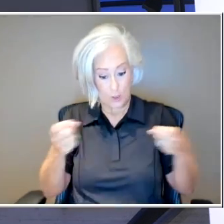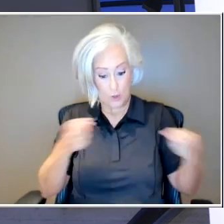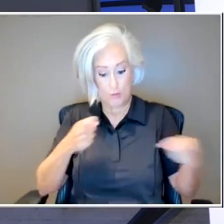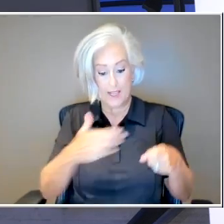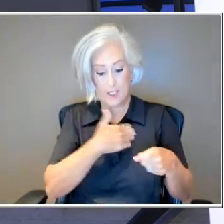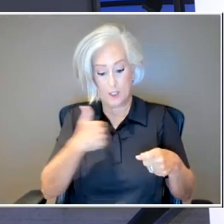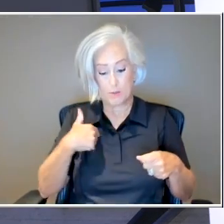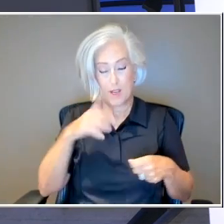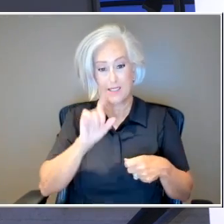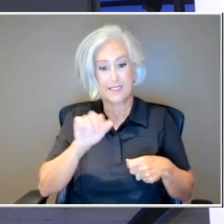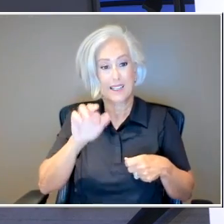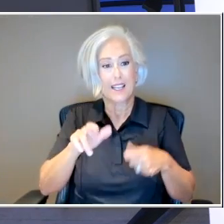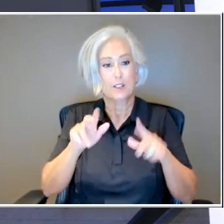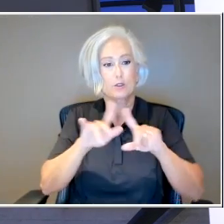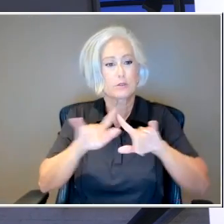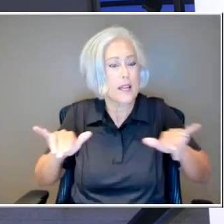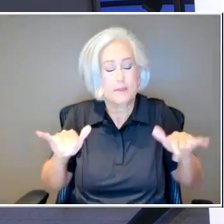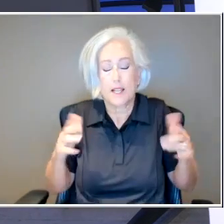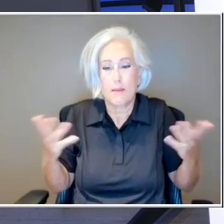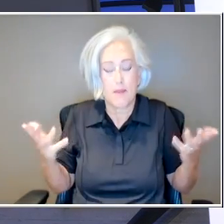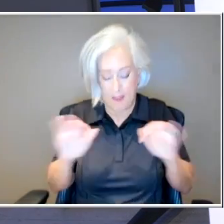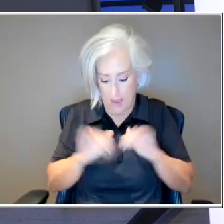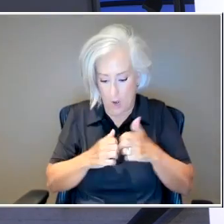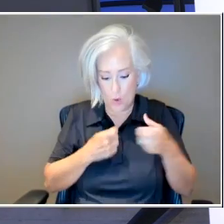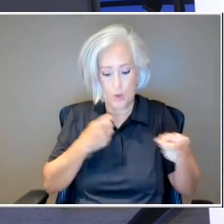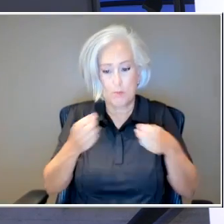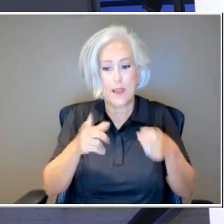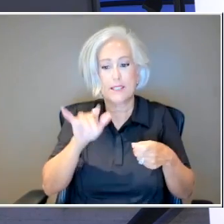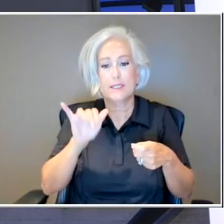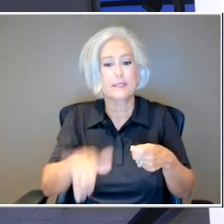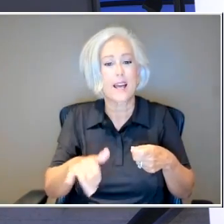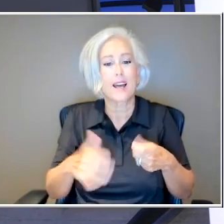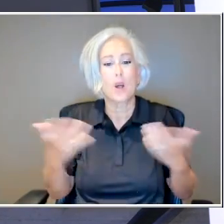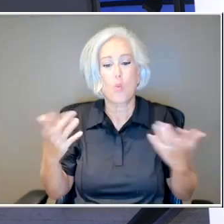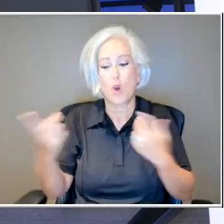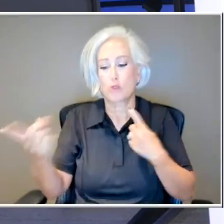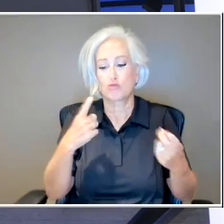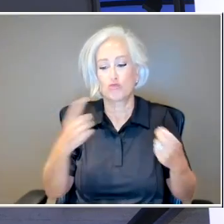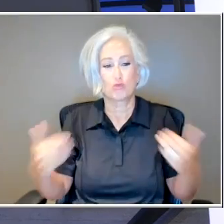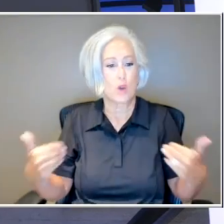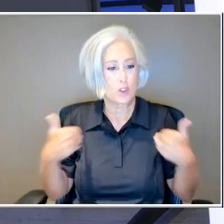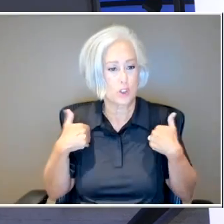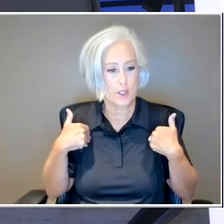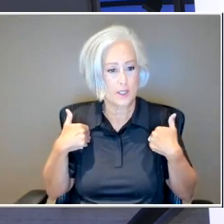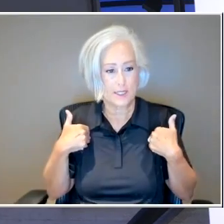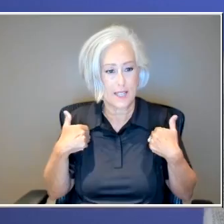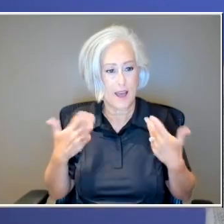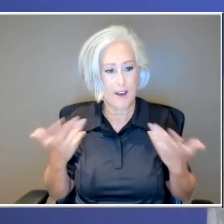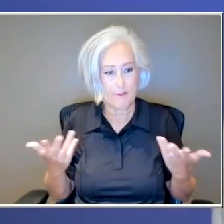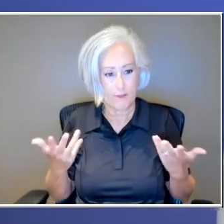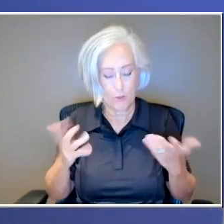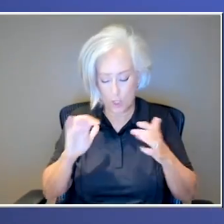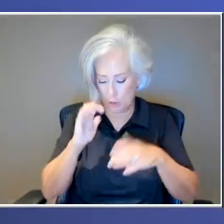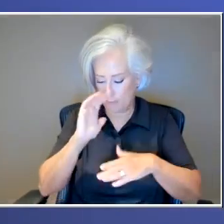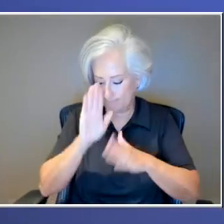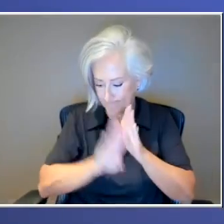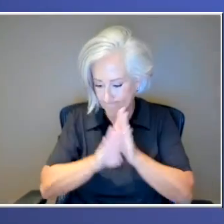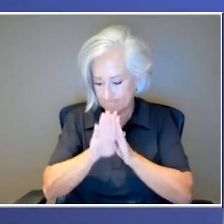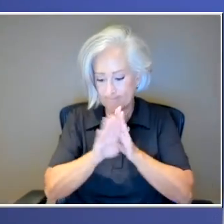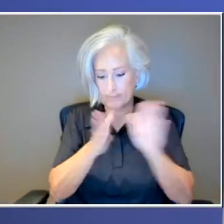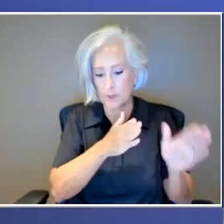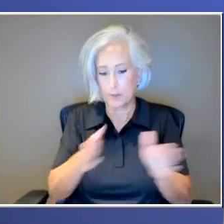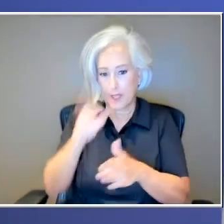were you handling all this? What questions were you having as you were kind of starting to lay out the treatment path for both? For questions for my